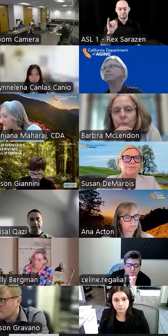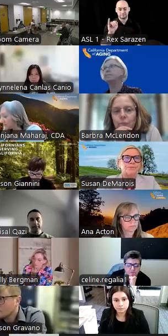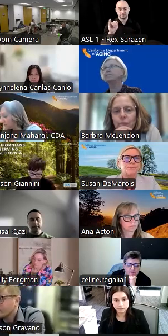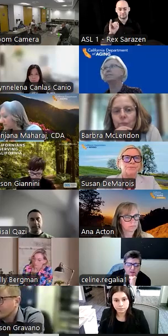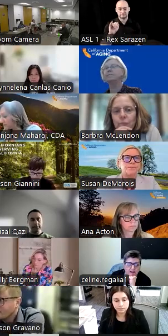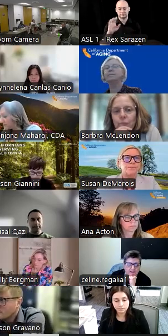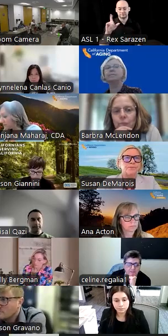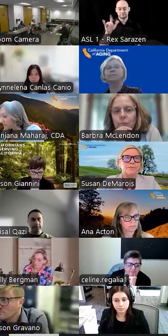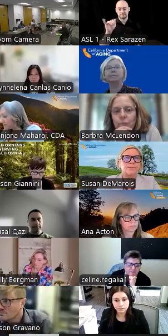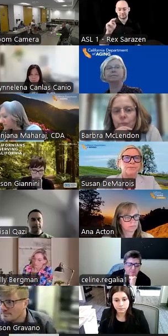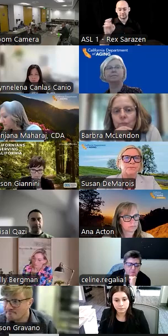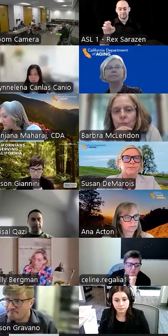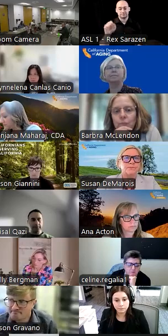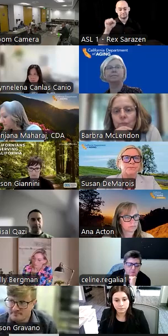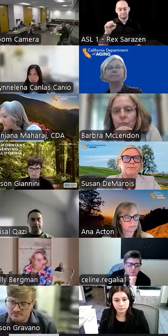Celine. Aye.